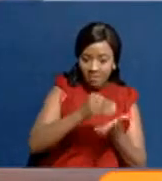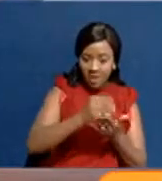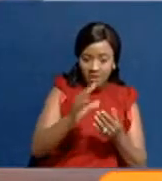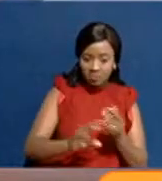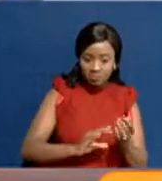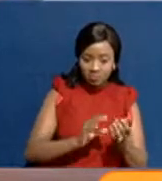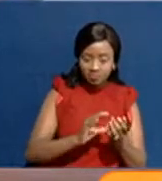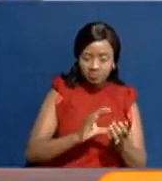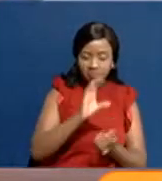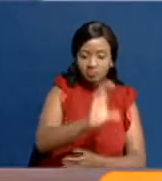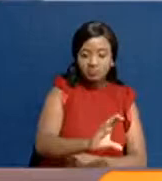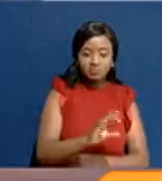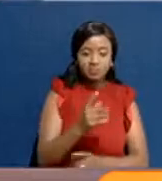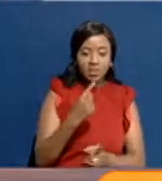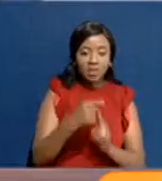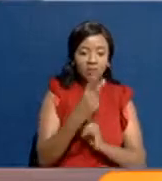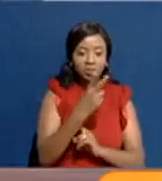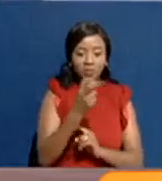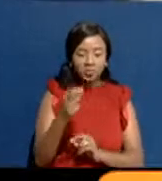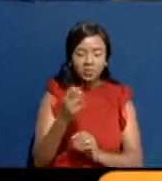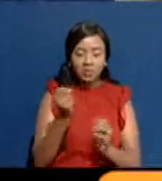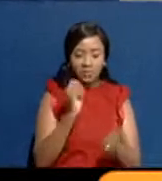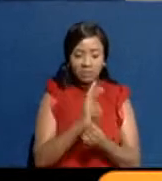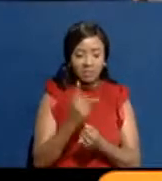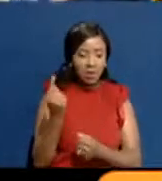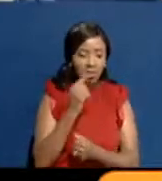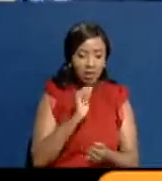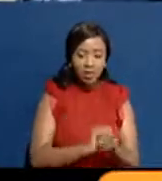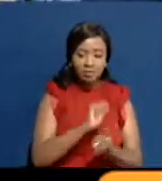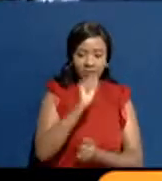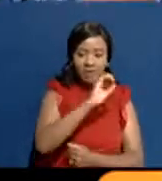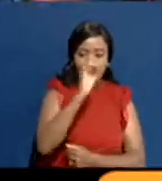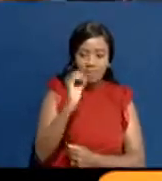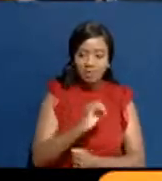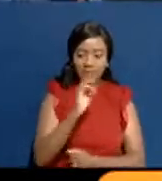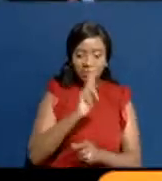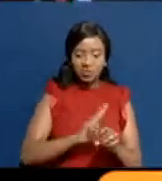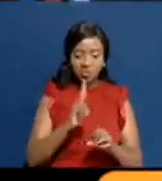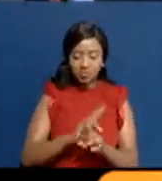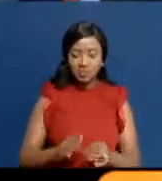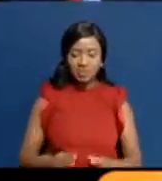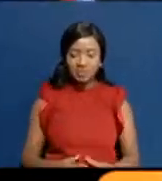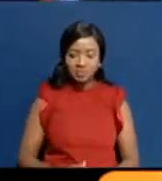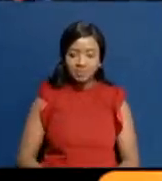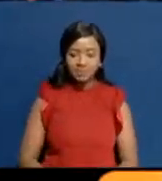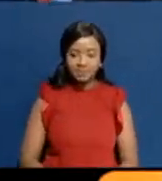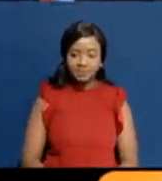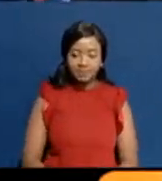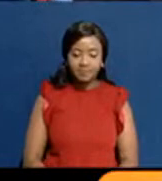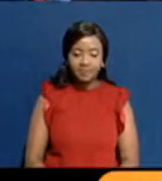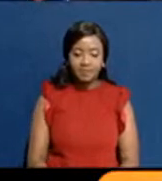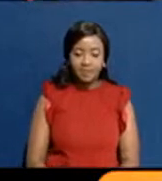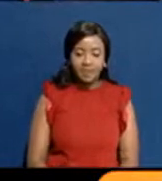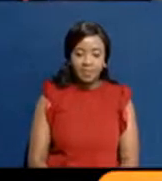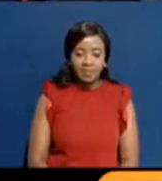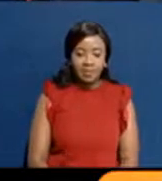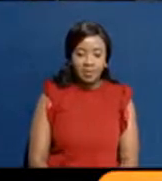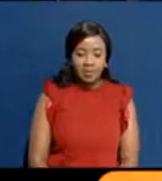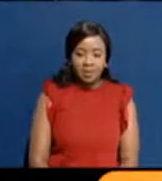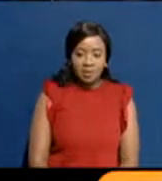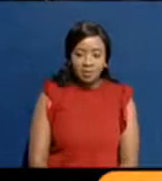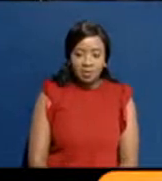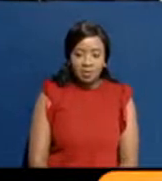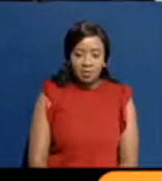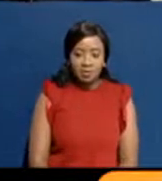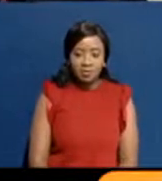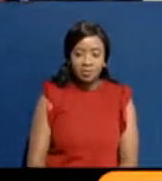day of December 2020, only 15% had been used 8 months later. So even these grants that we're getting, how are we